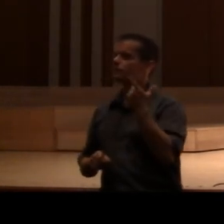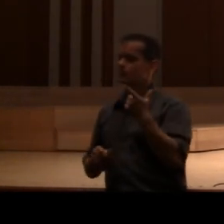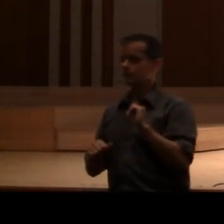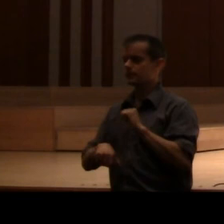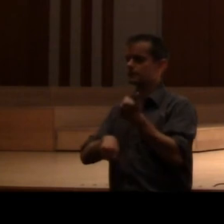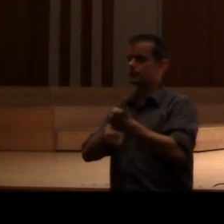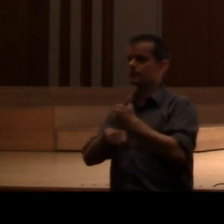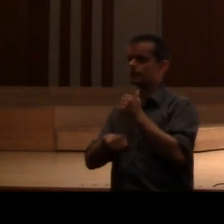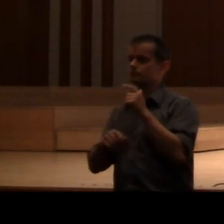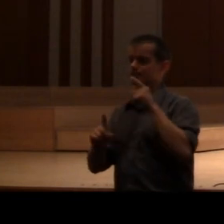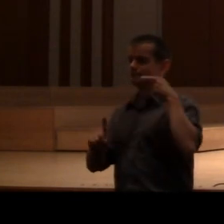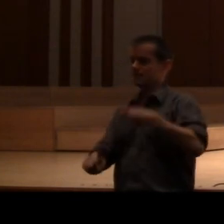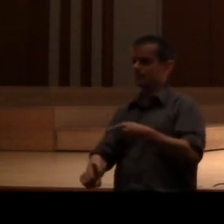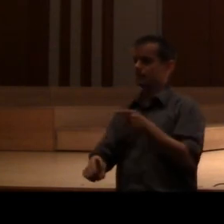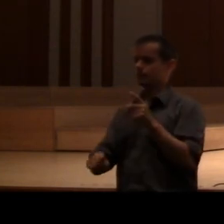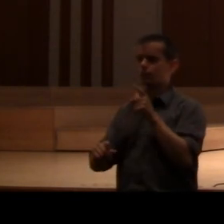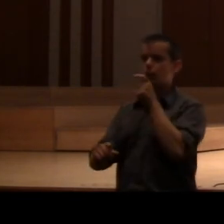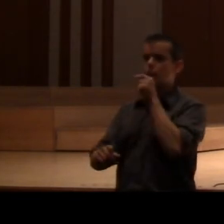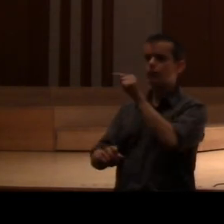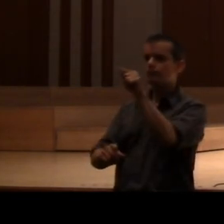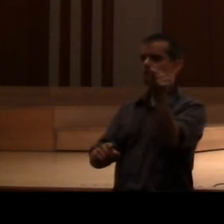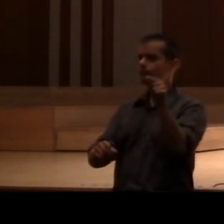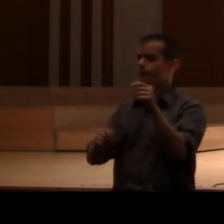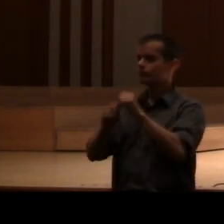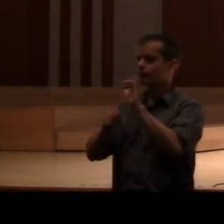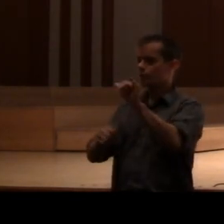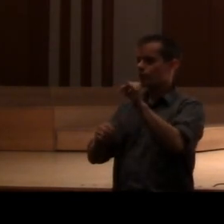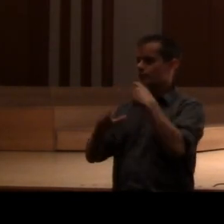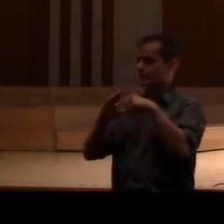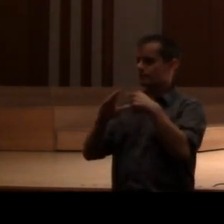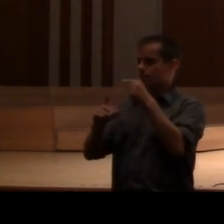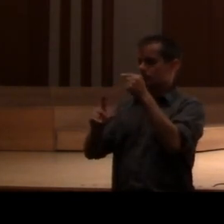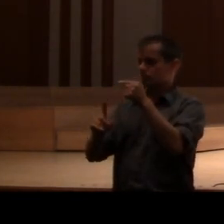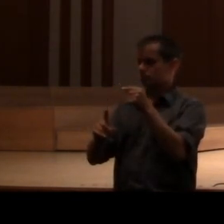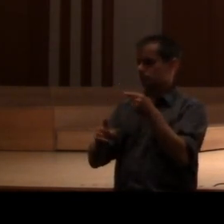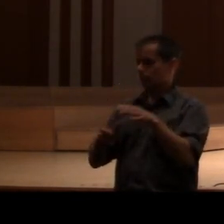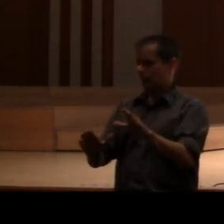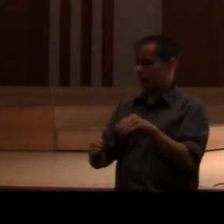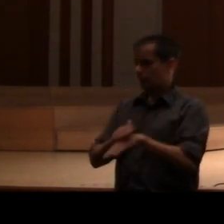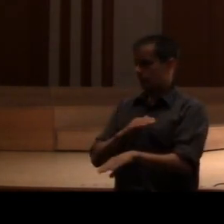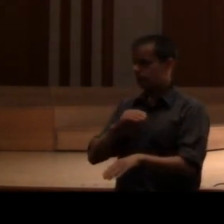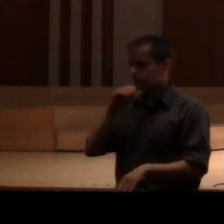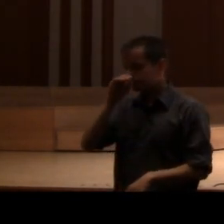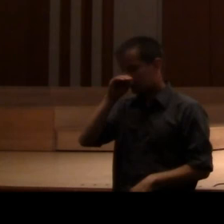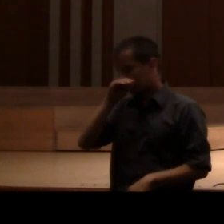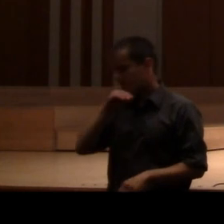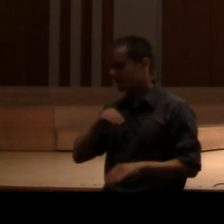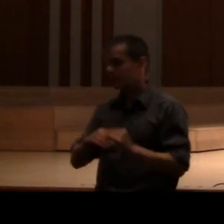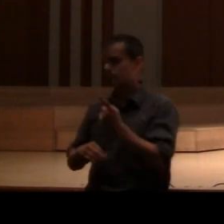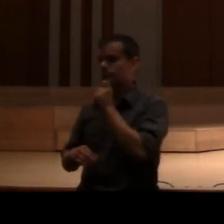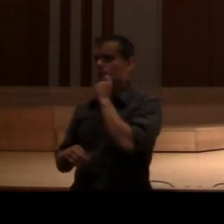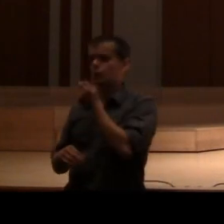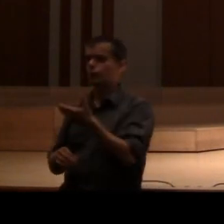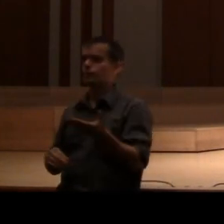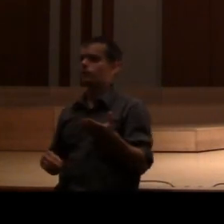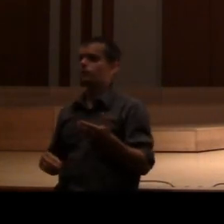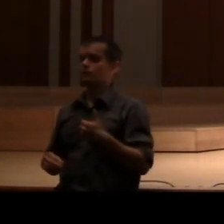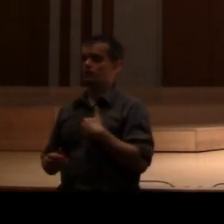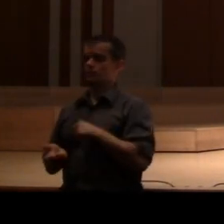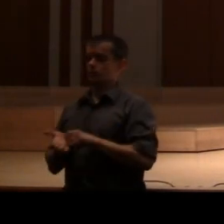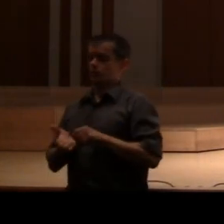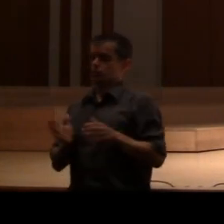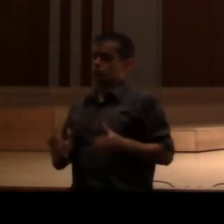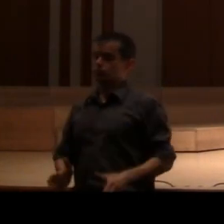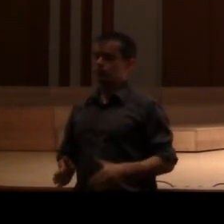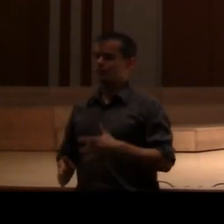be specific to just these people with just these email addresses. And I think that this is really one of the cool things, is that I, as a writer, I